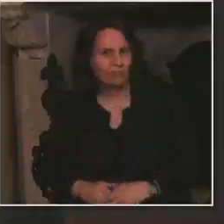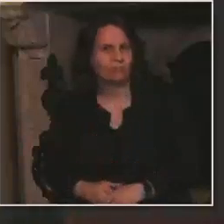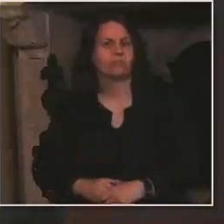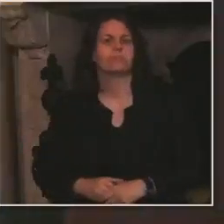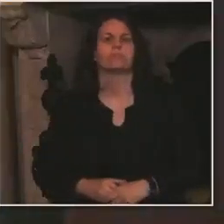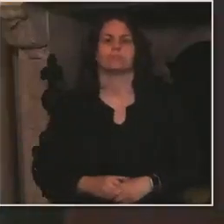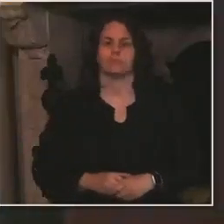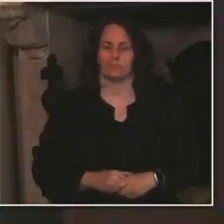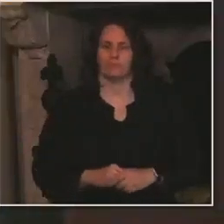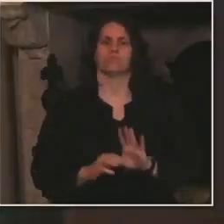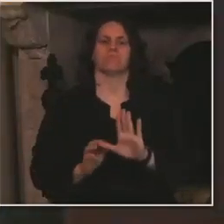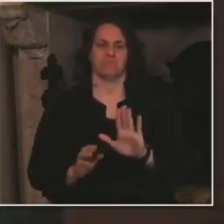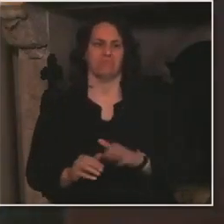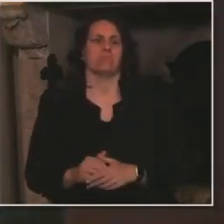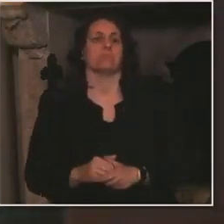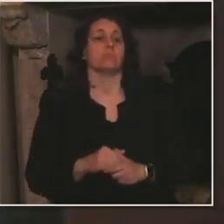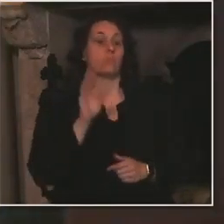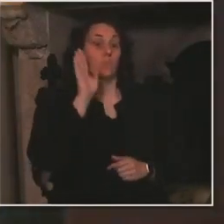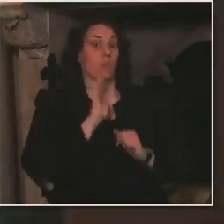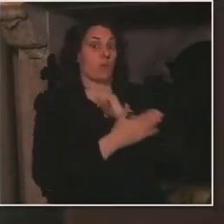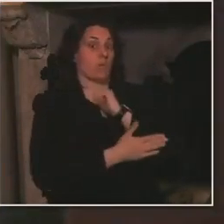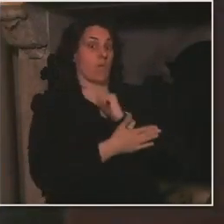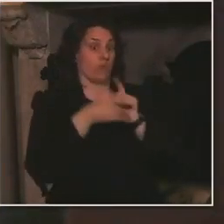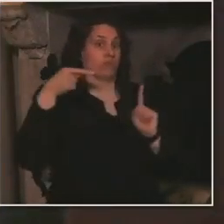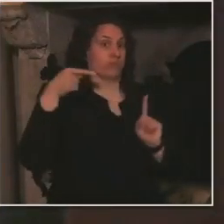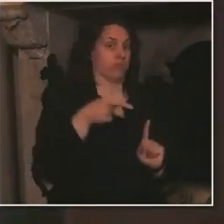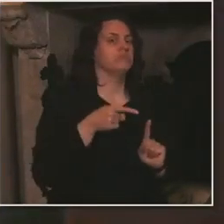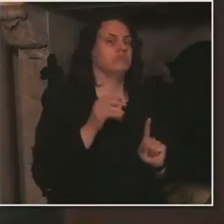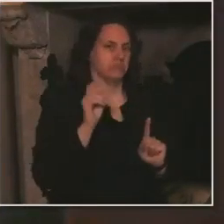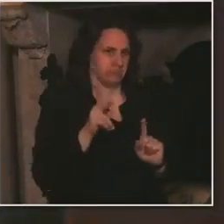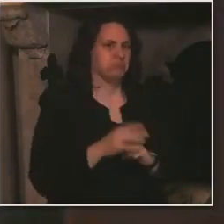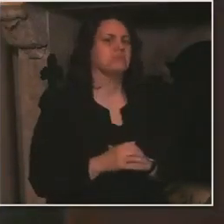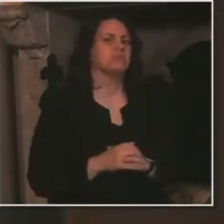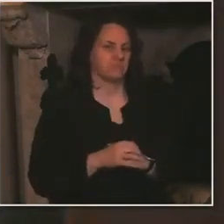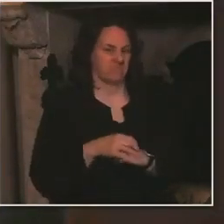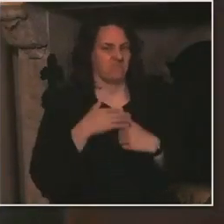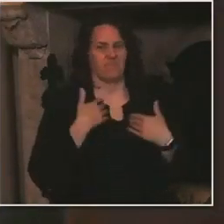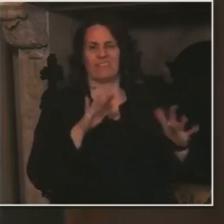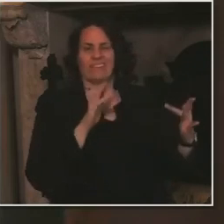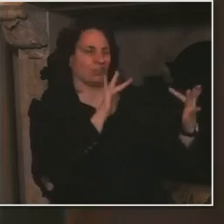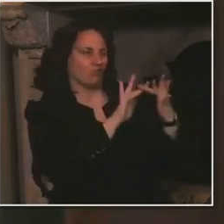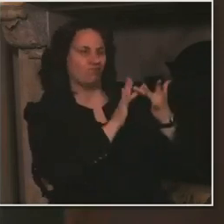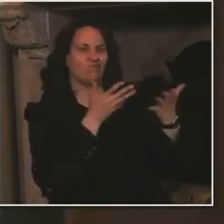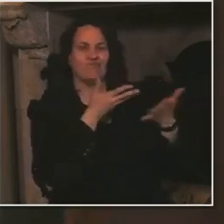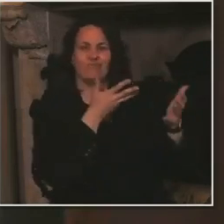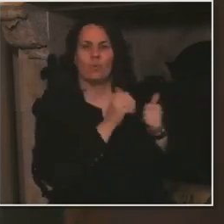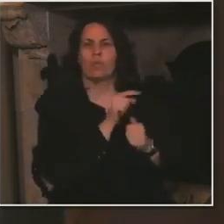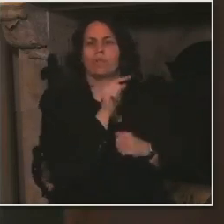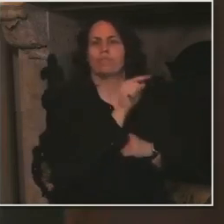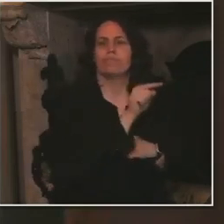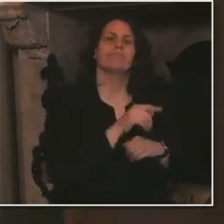certainly. So we have been in close contact with Brown County over the past week or